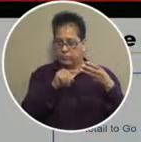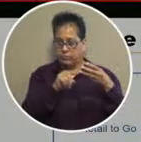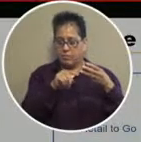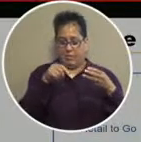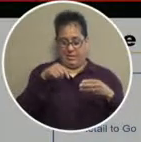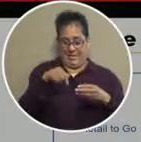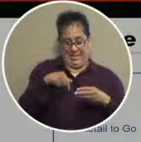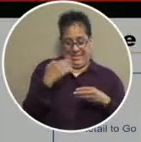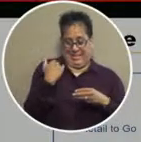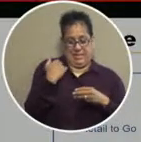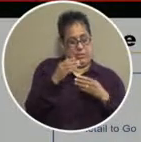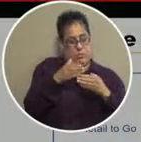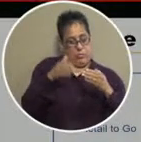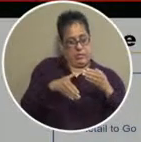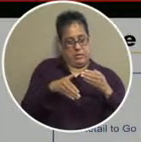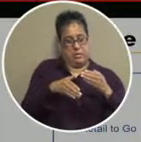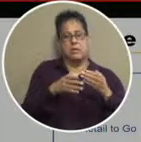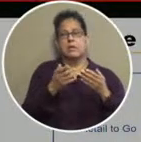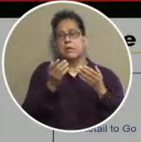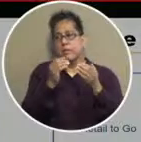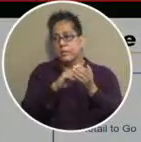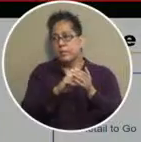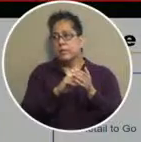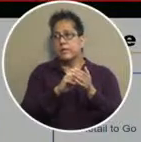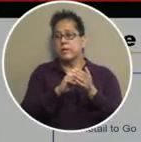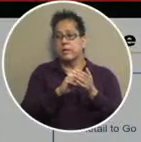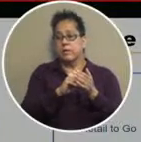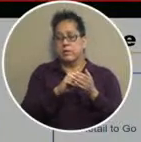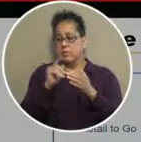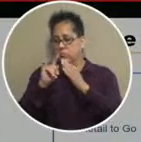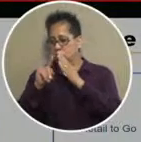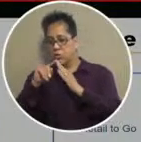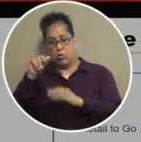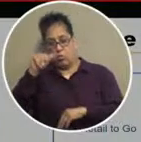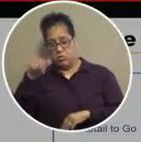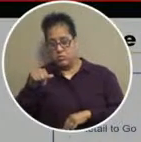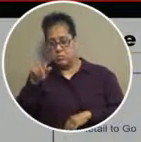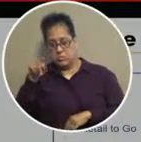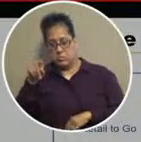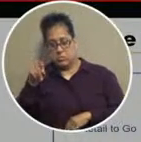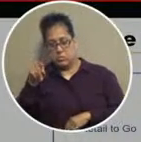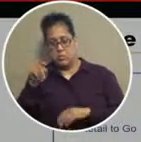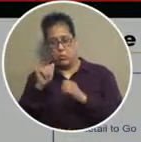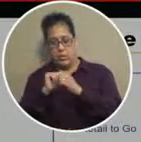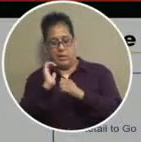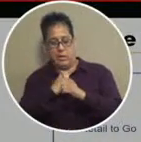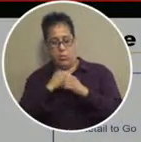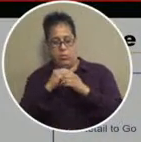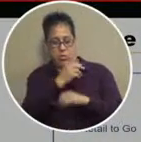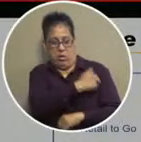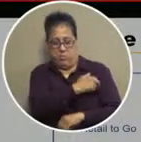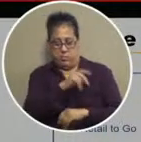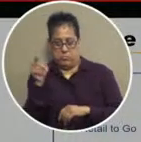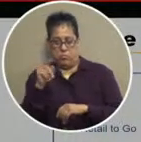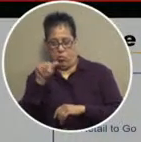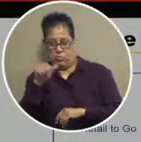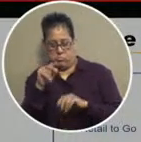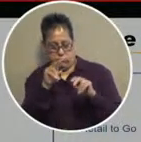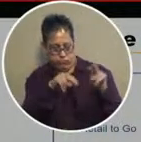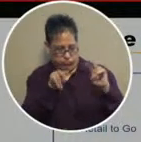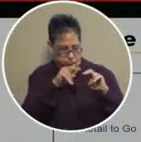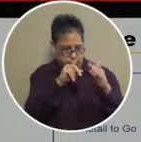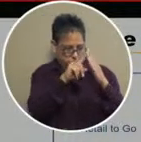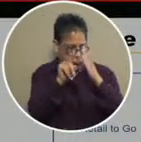this weekend, there was another check by Austin with our hospitals to verify that they